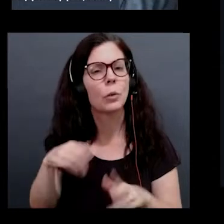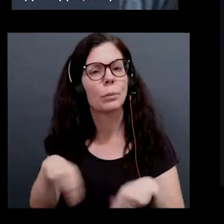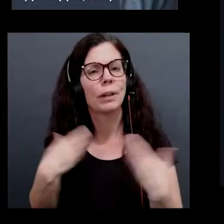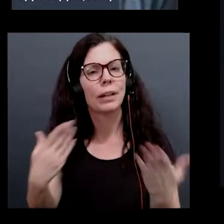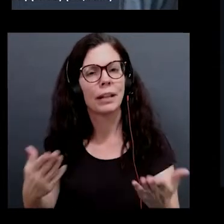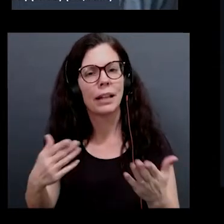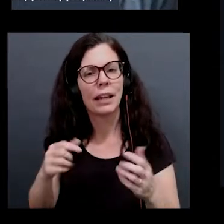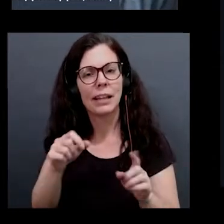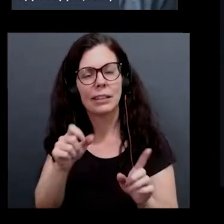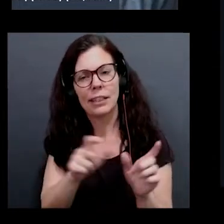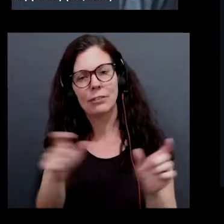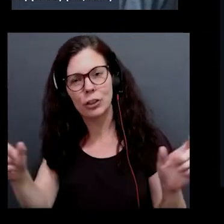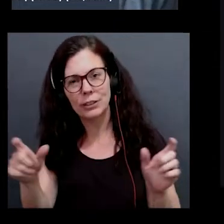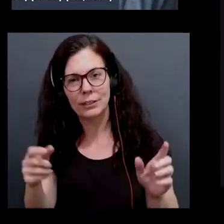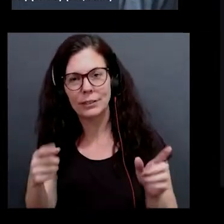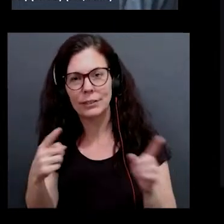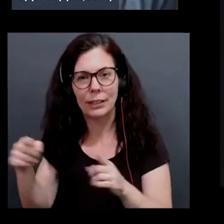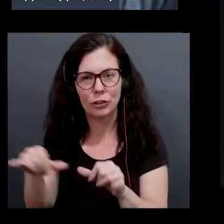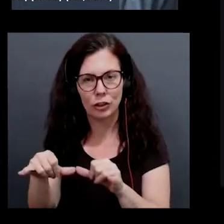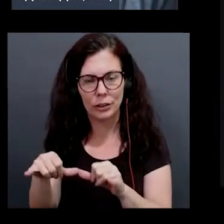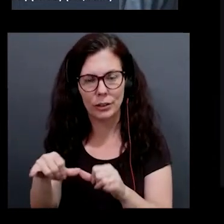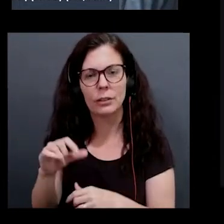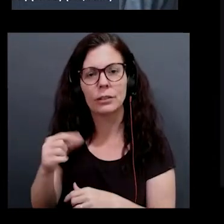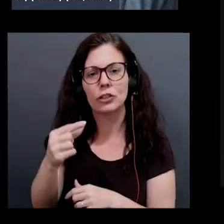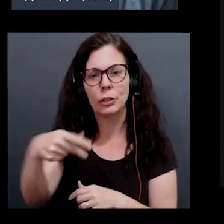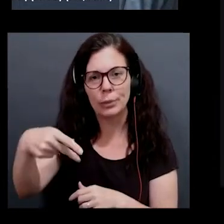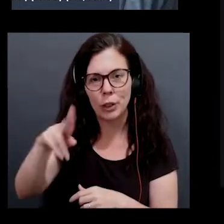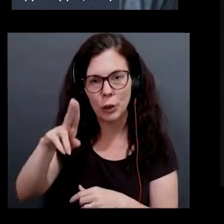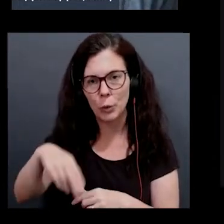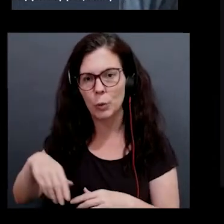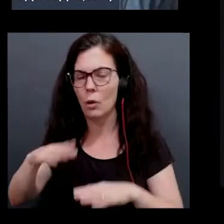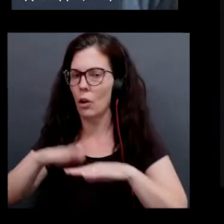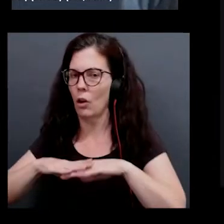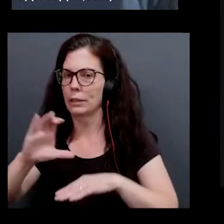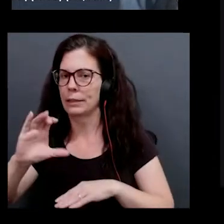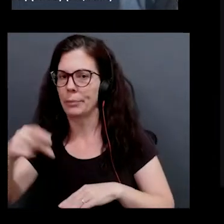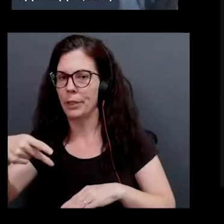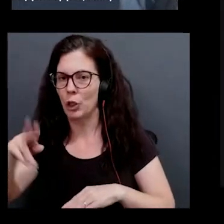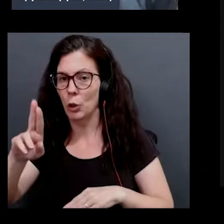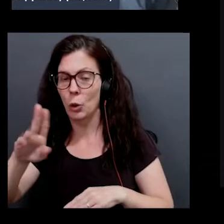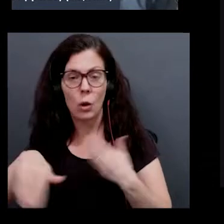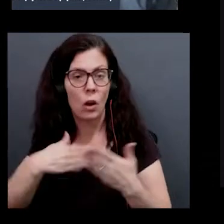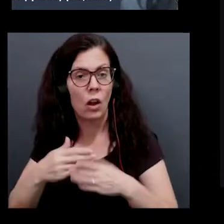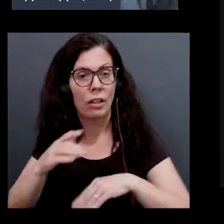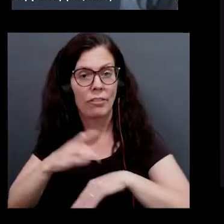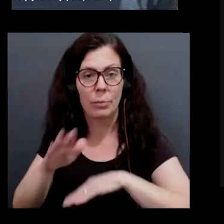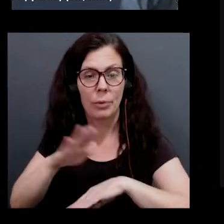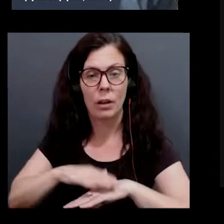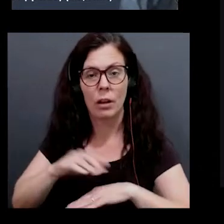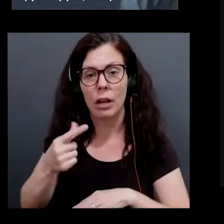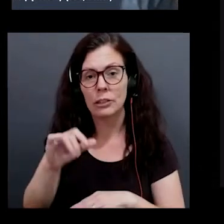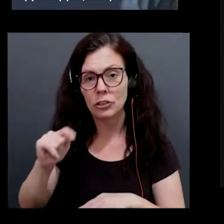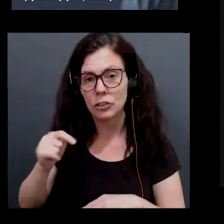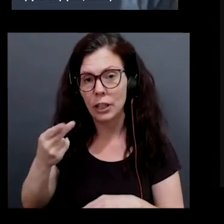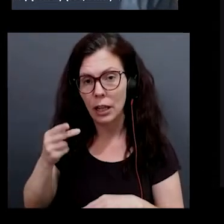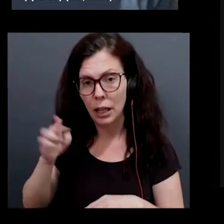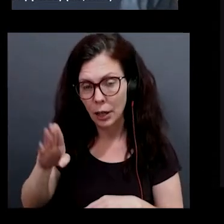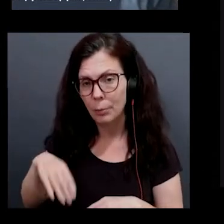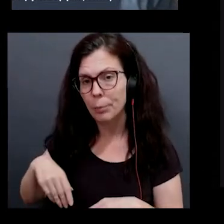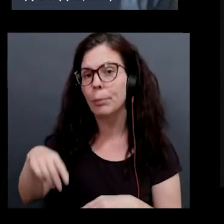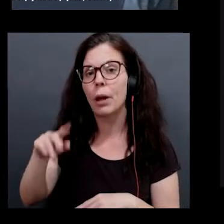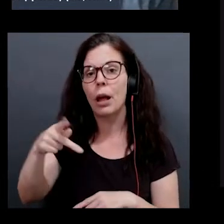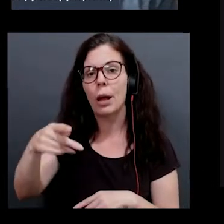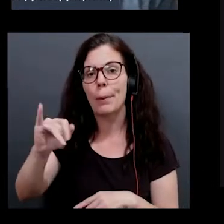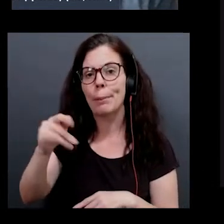on sparsified models on CPUs, is all available on GitHub and PyPy. It's all free to